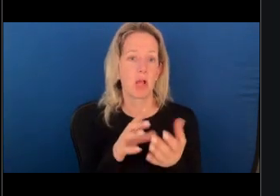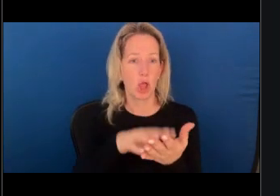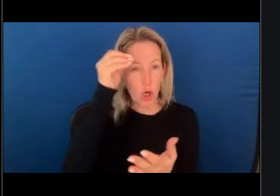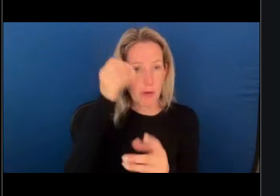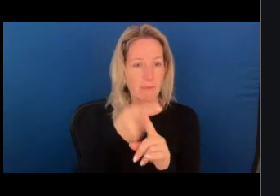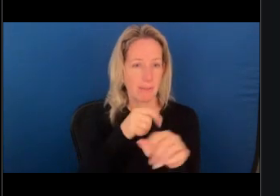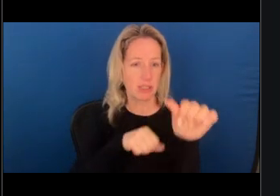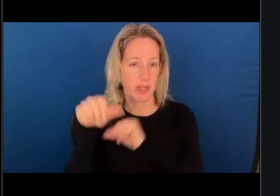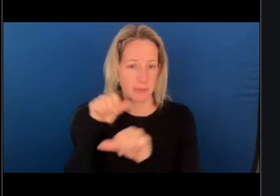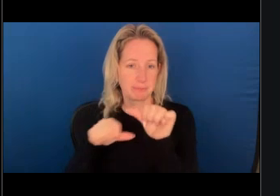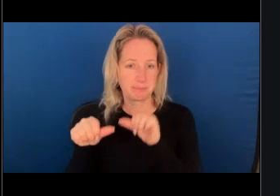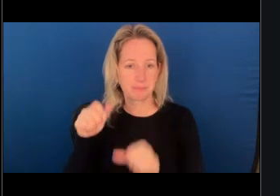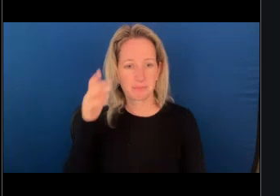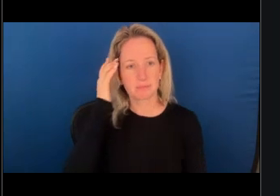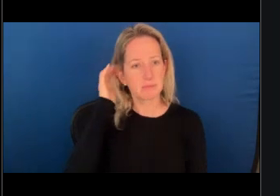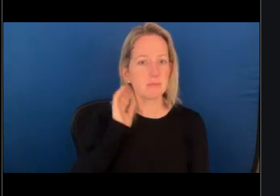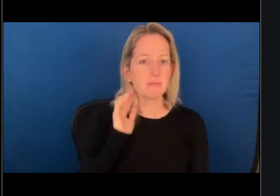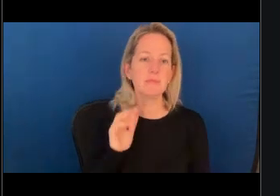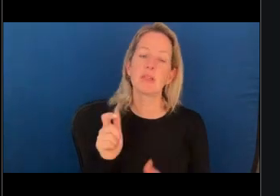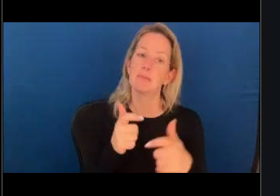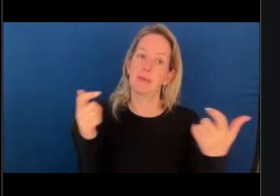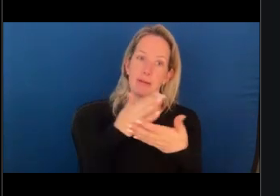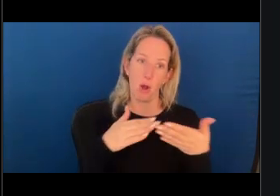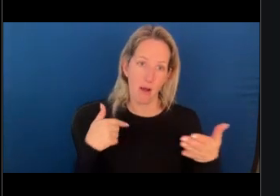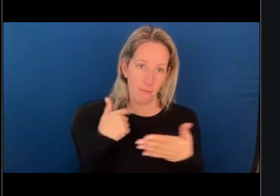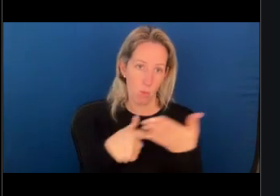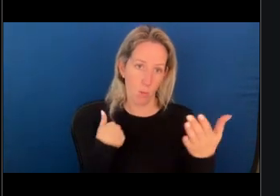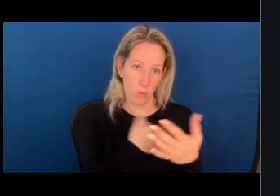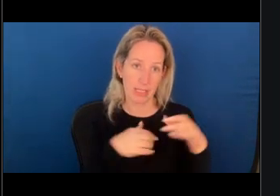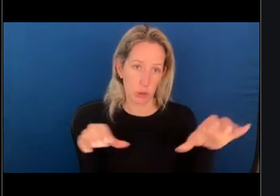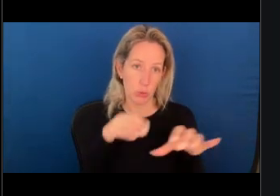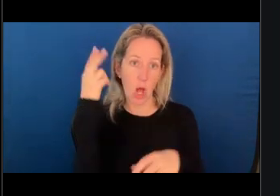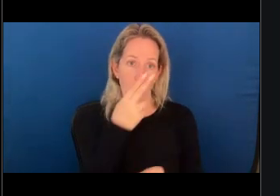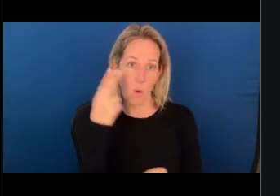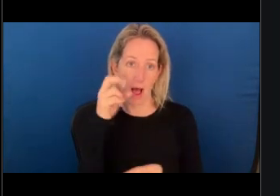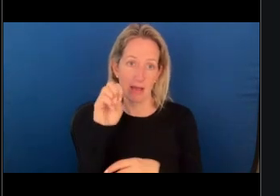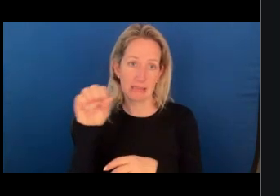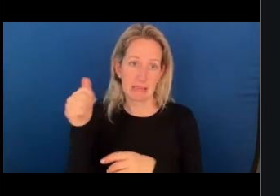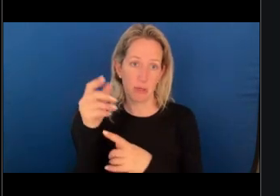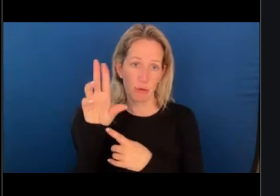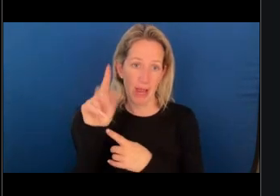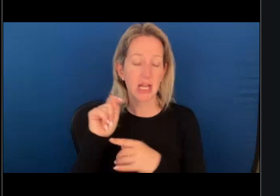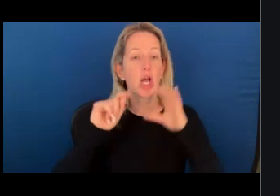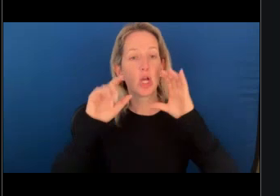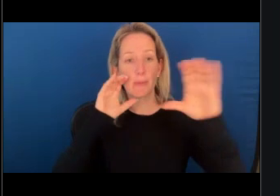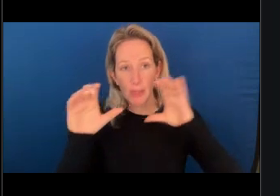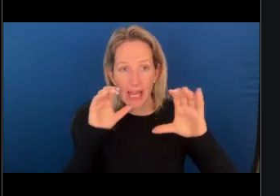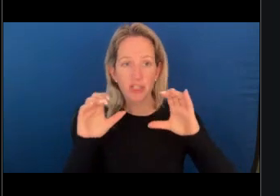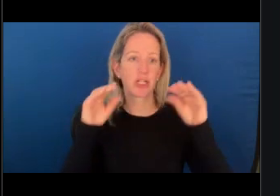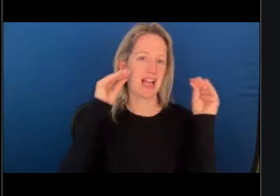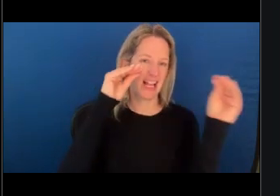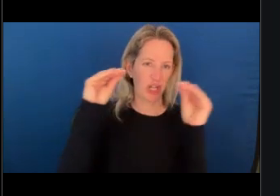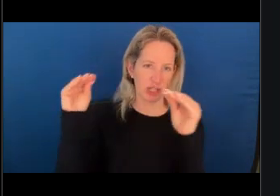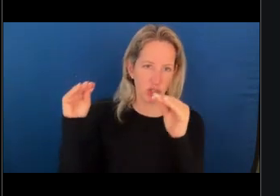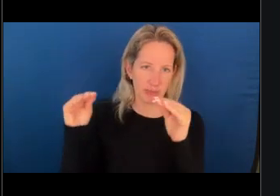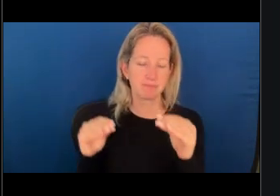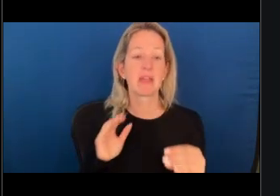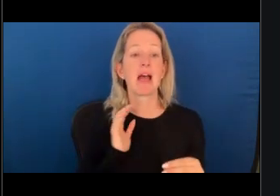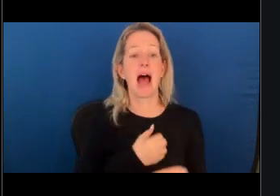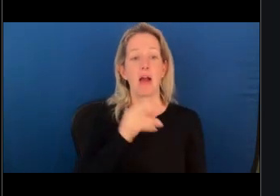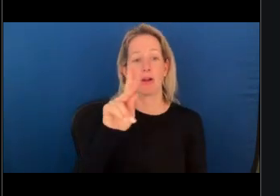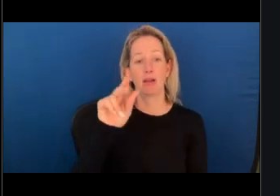one another. And a big part of what we do at Hawaii Sea Grant is communication and education. And so our Kapili